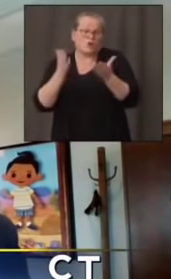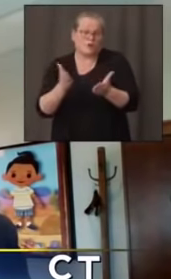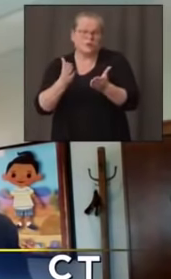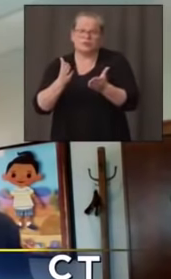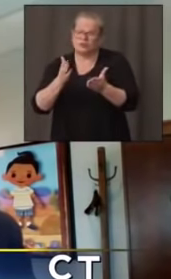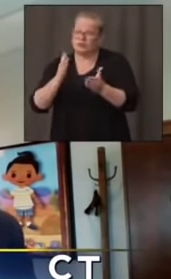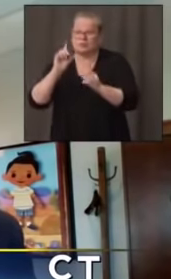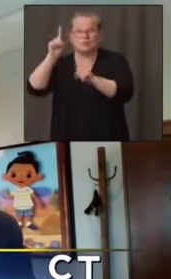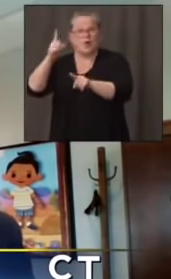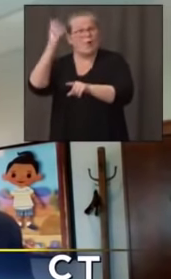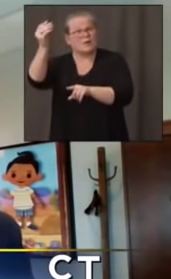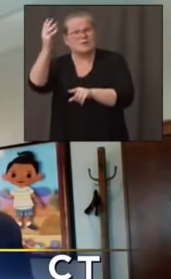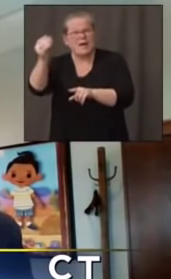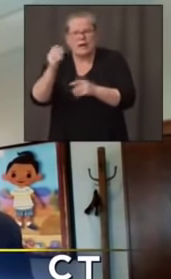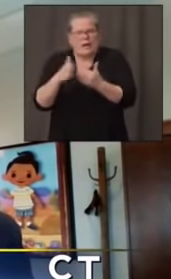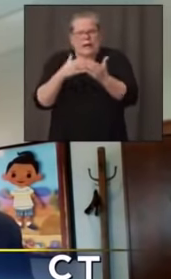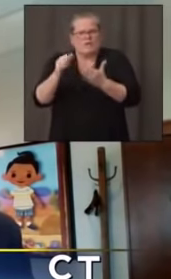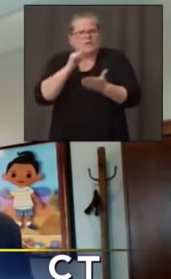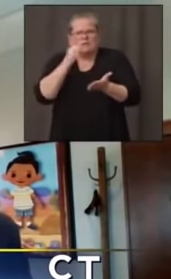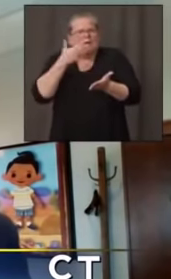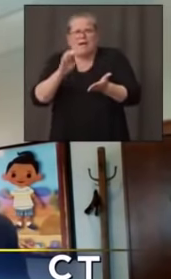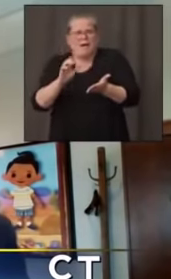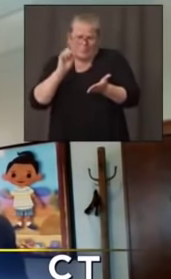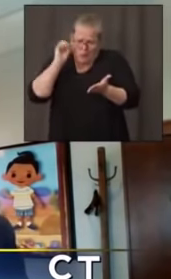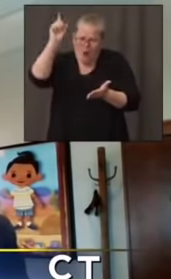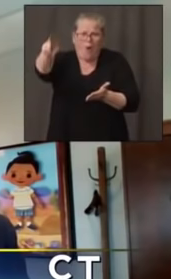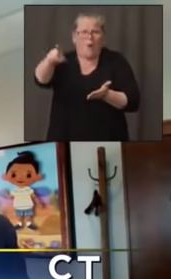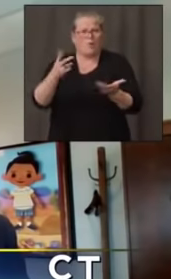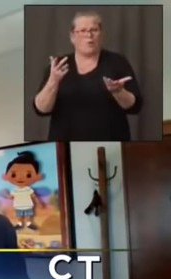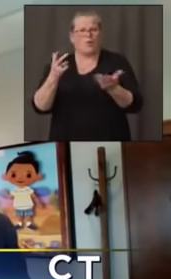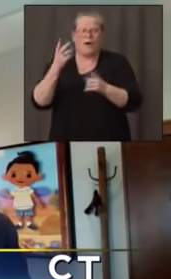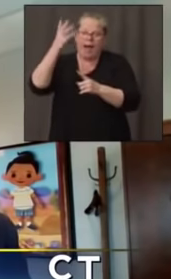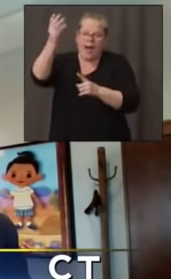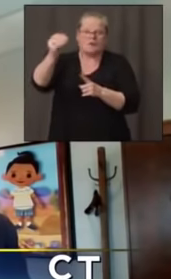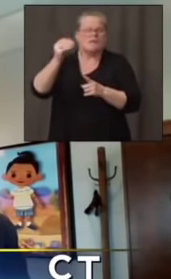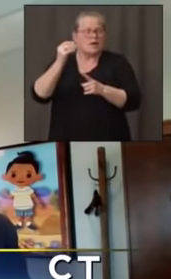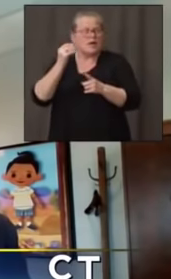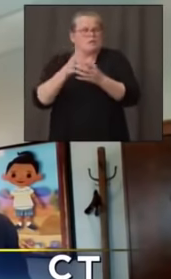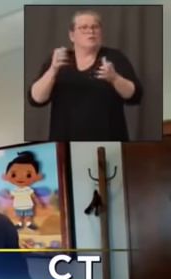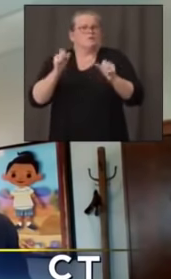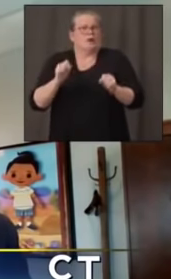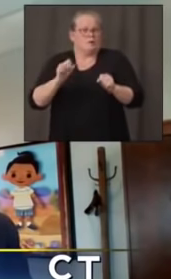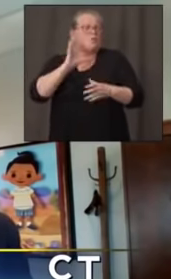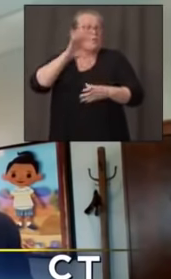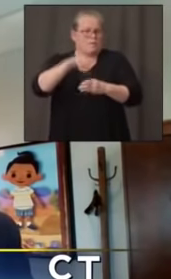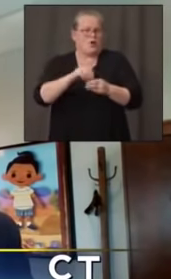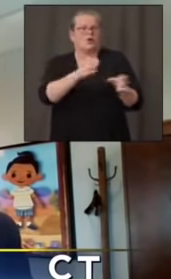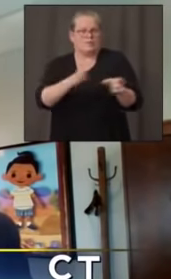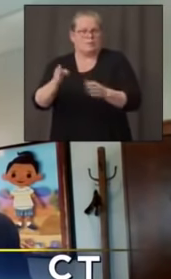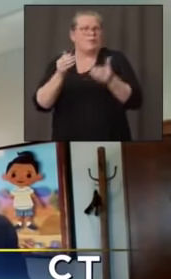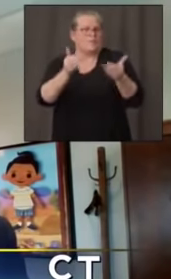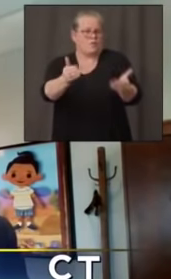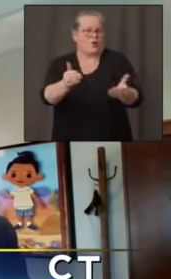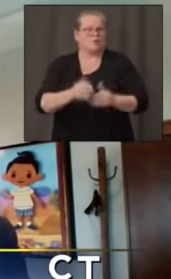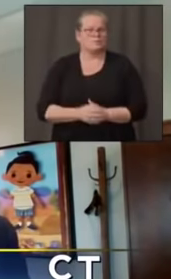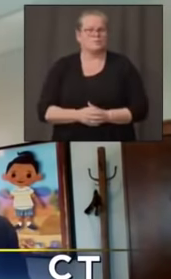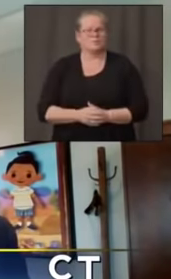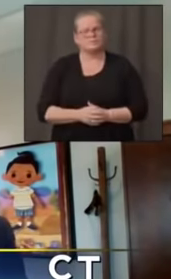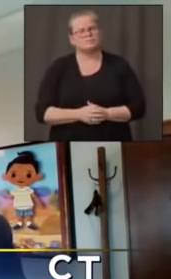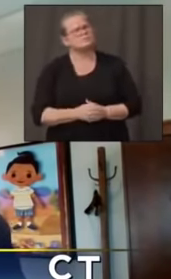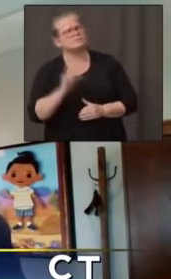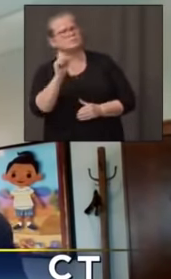days where it's not so hot. Getting students outdoors as much as possible is going to be part of the plan moving forward. Do you anticipate that